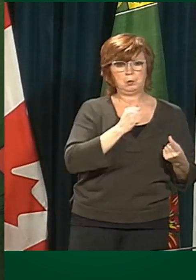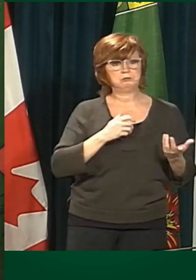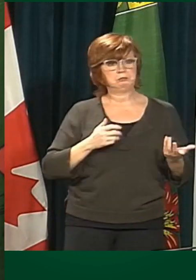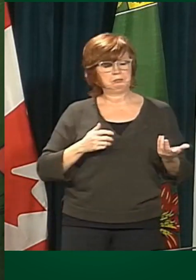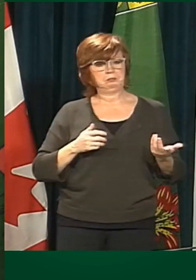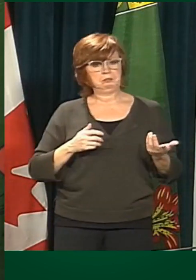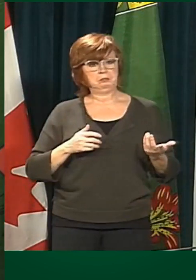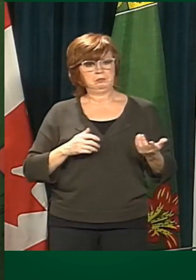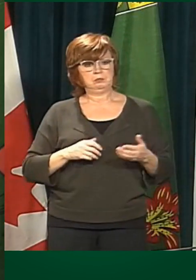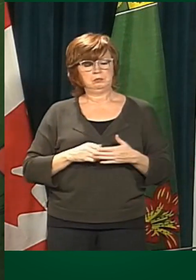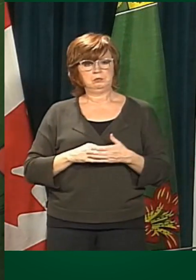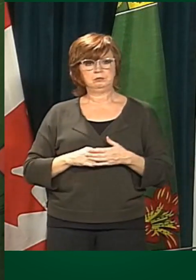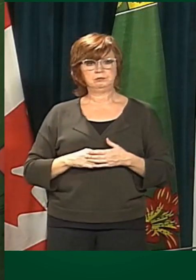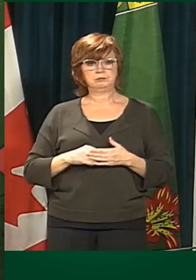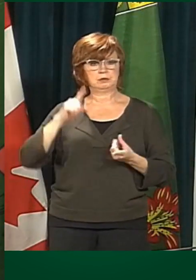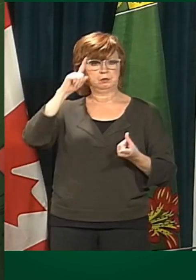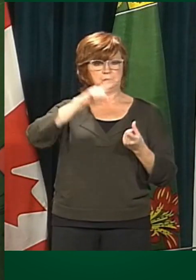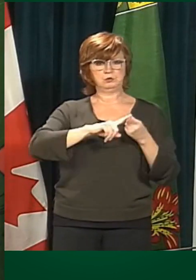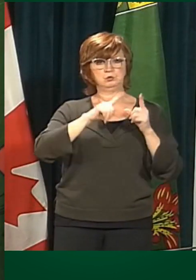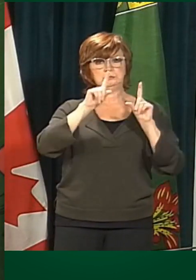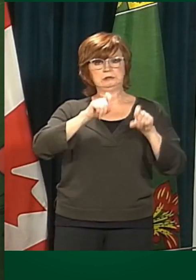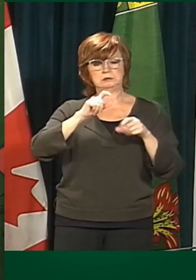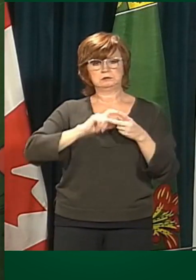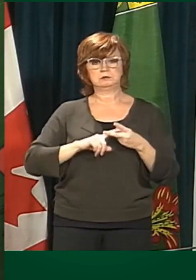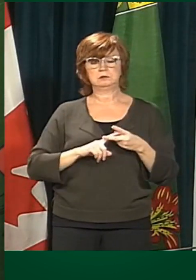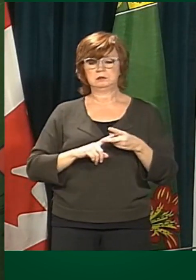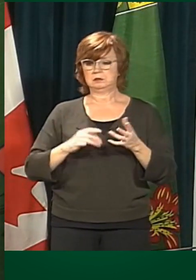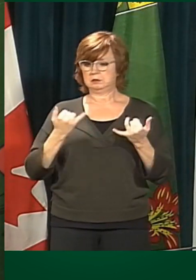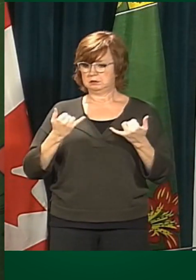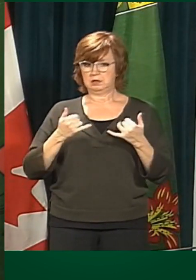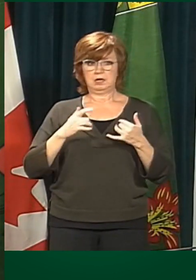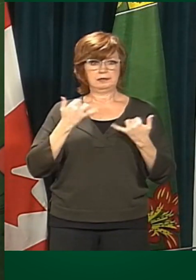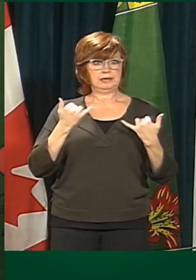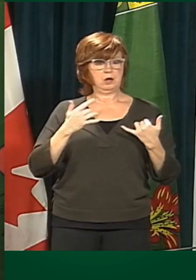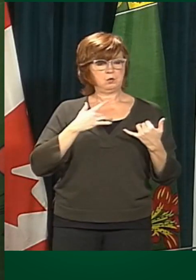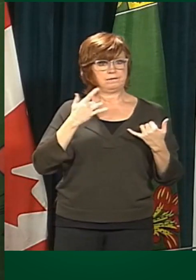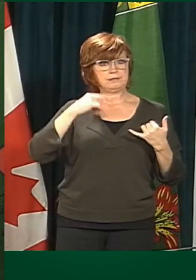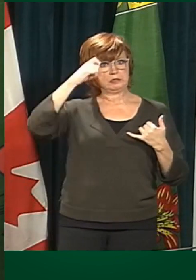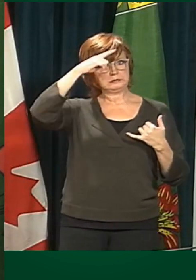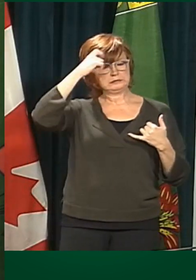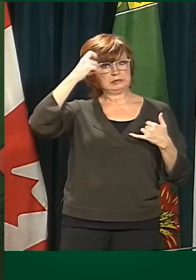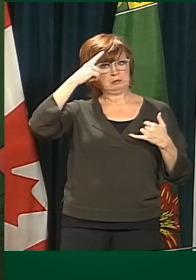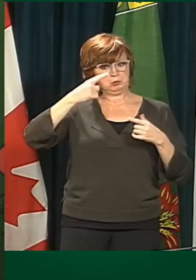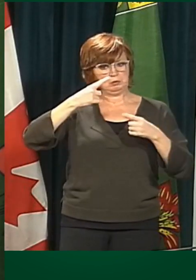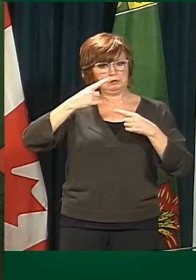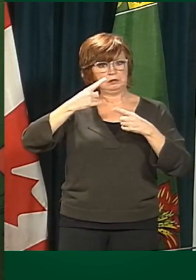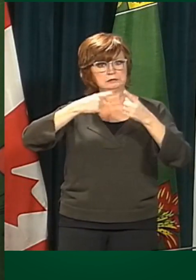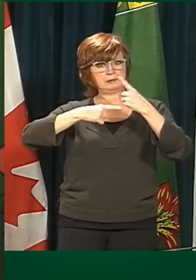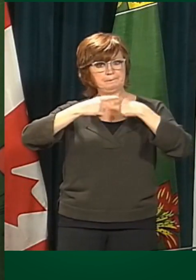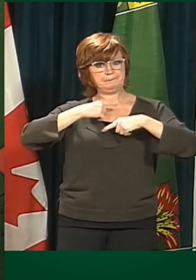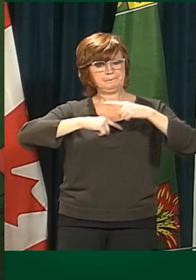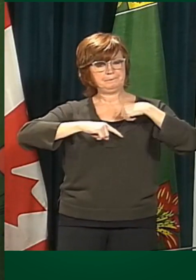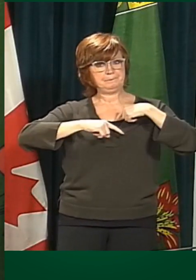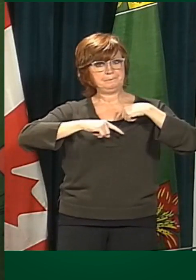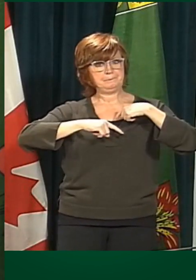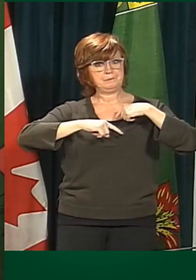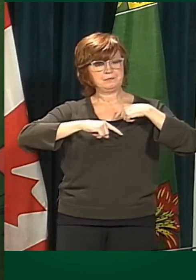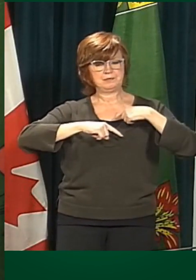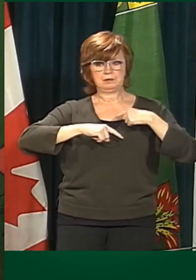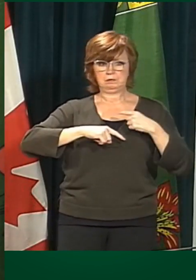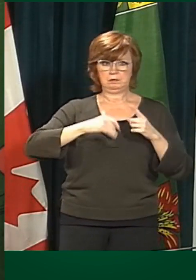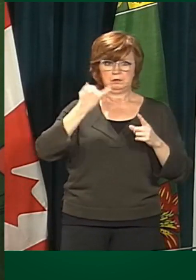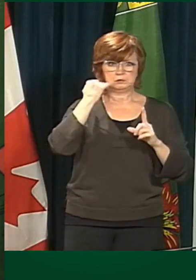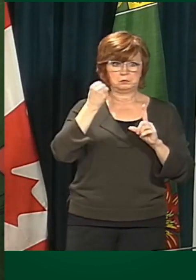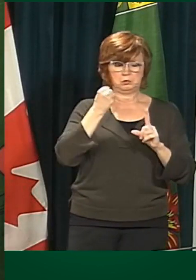complacent as individuals. If we get a fever, cough, aches and pains, we must self-isolate ourselves right